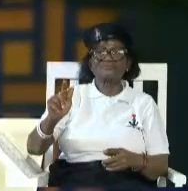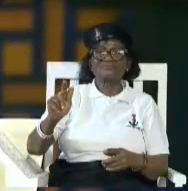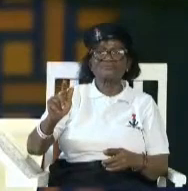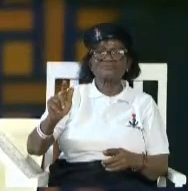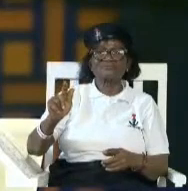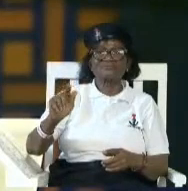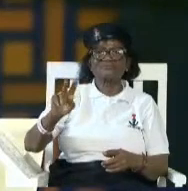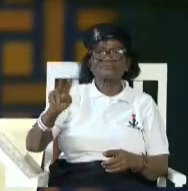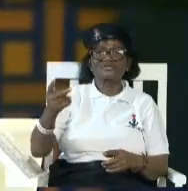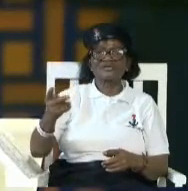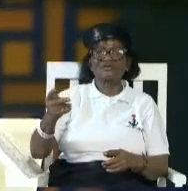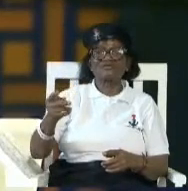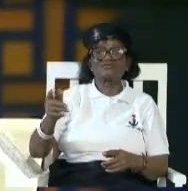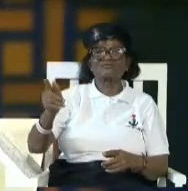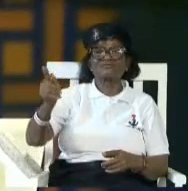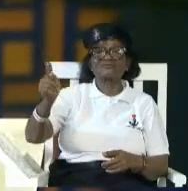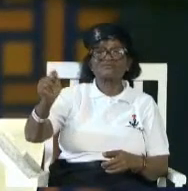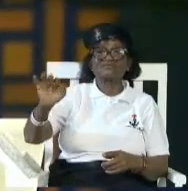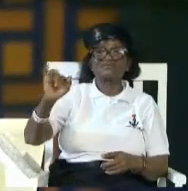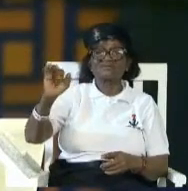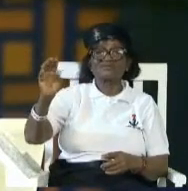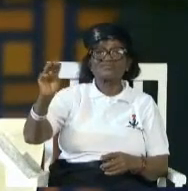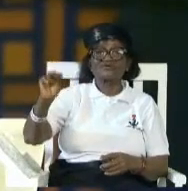21. 2 Timothy chapter 2.